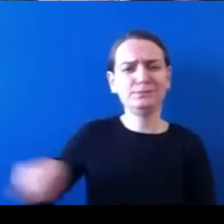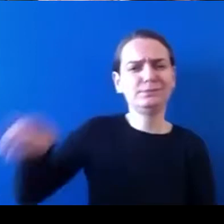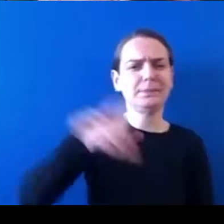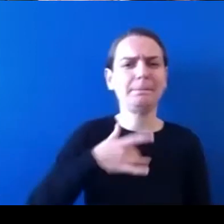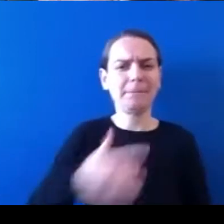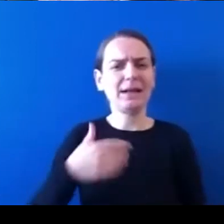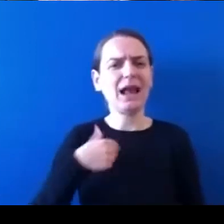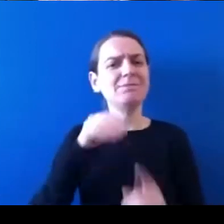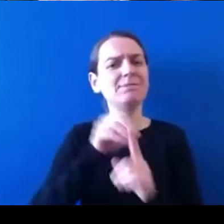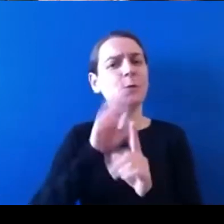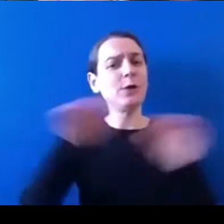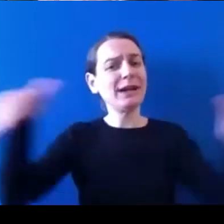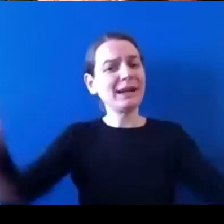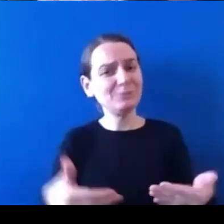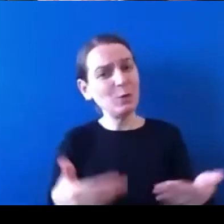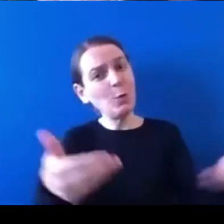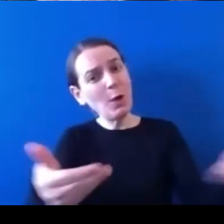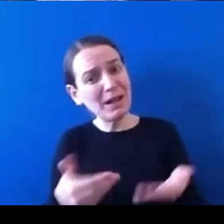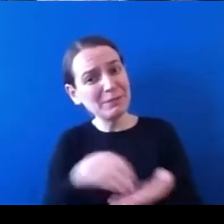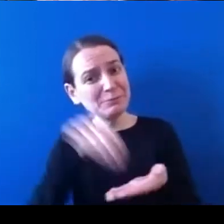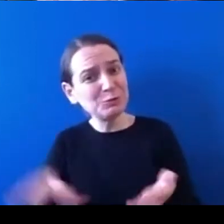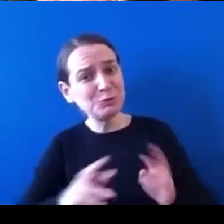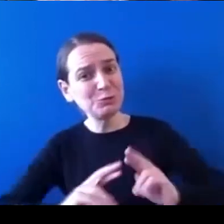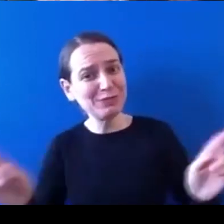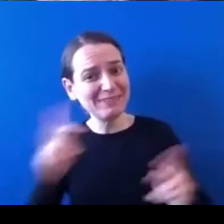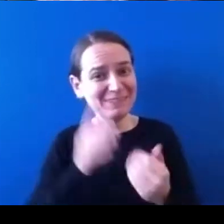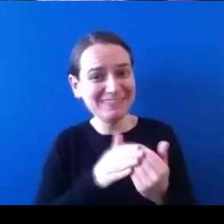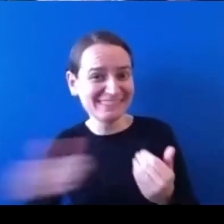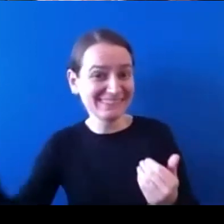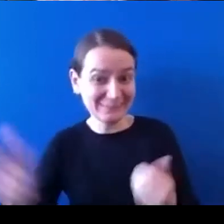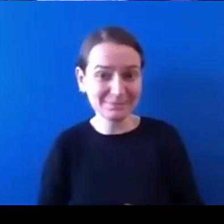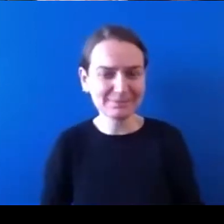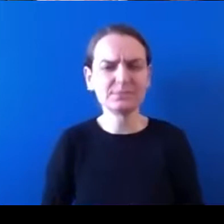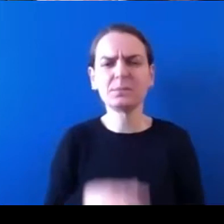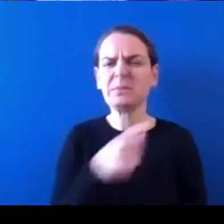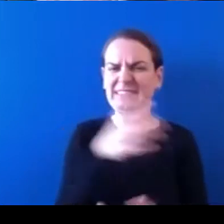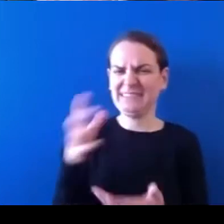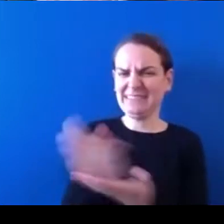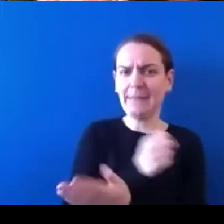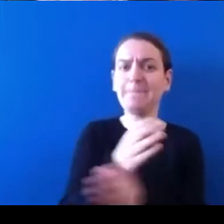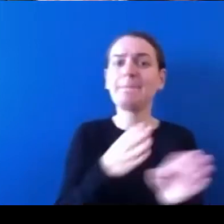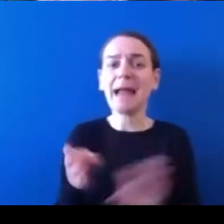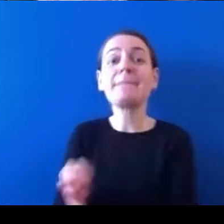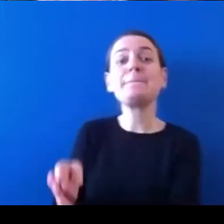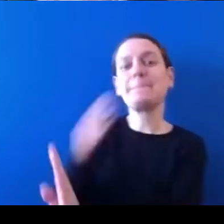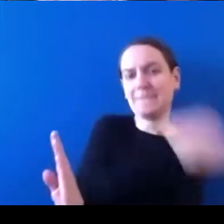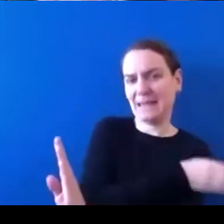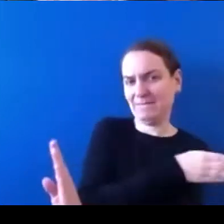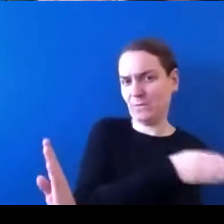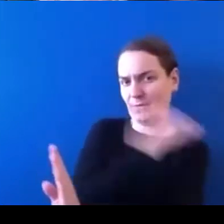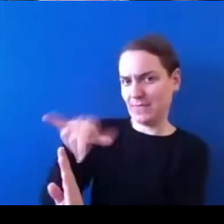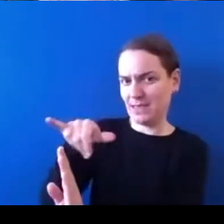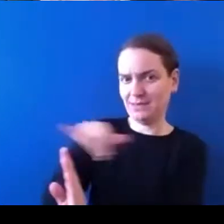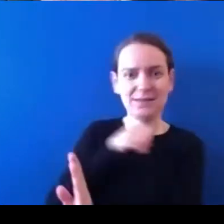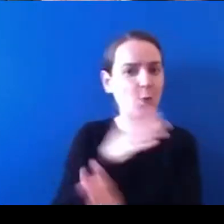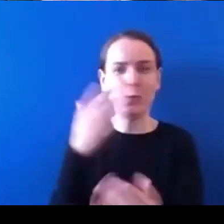is most eating areas are buffet and separated into different